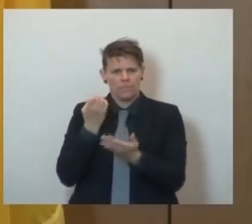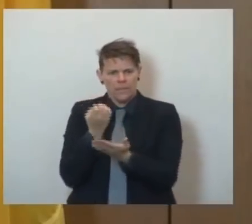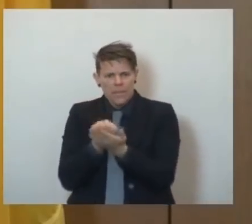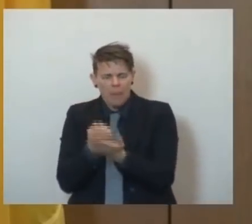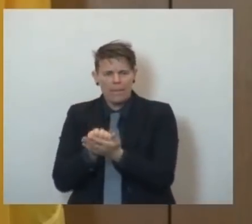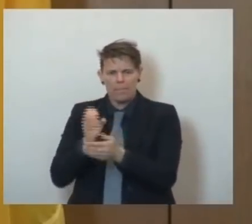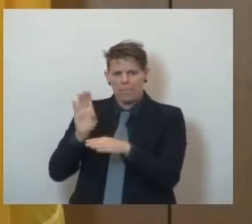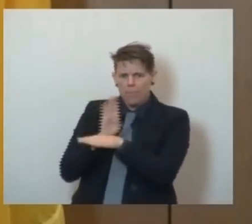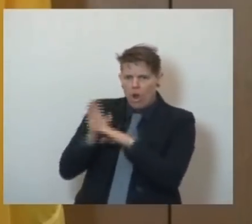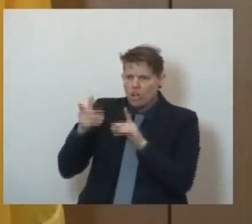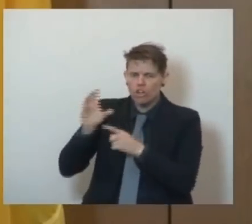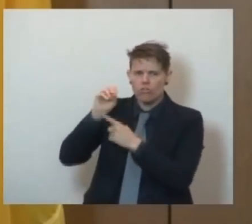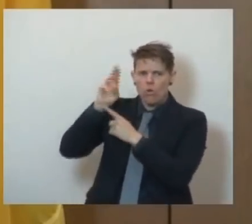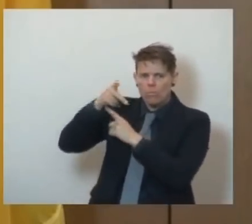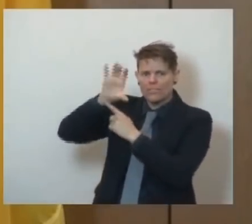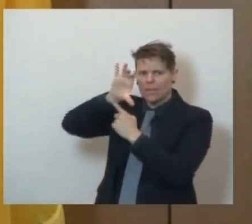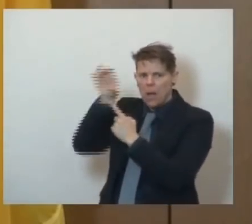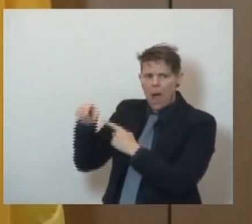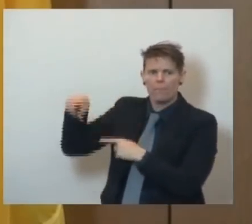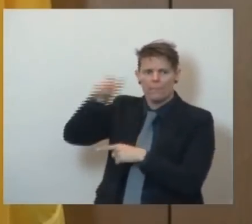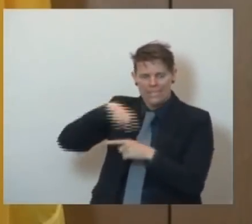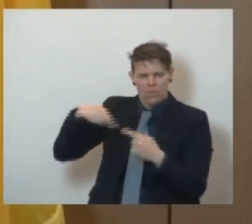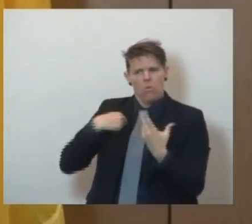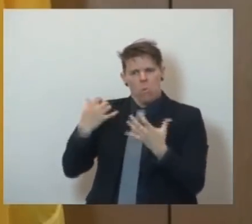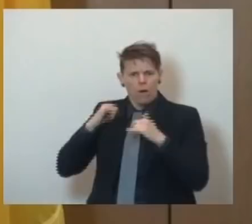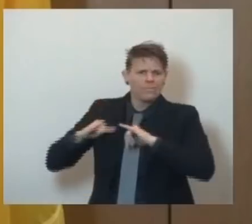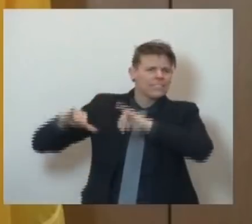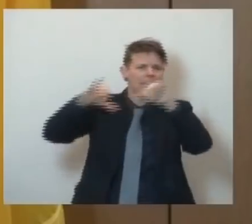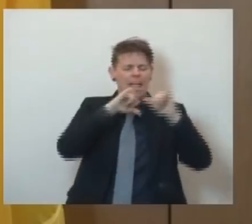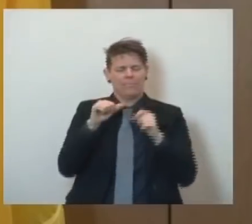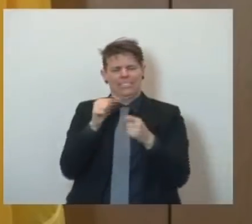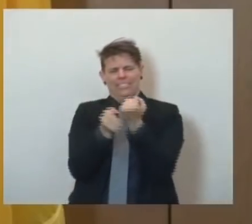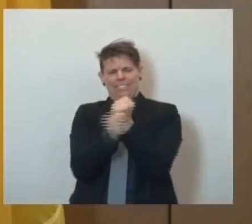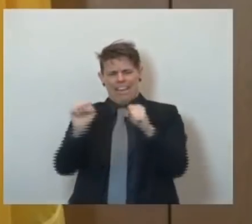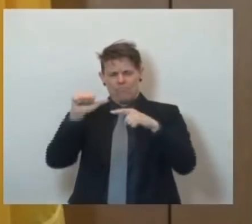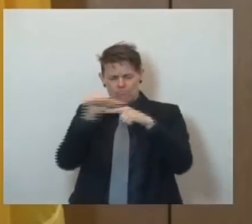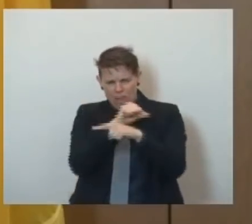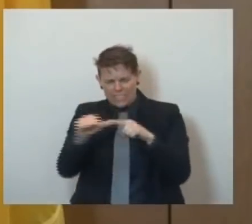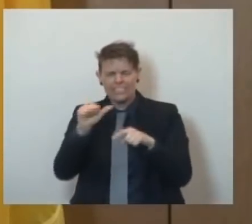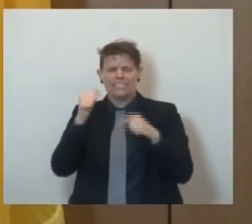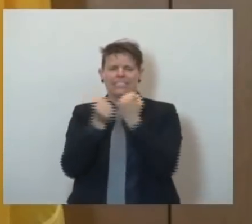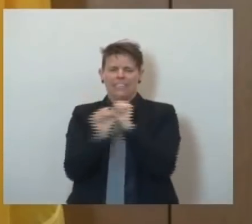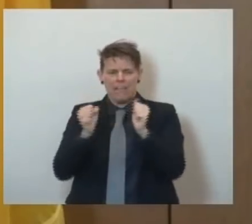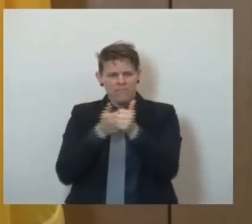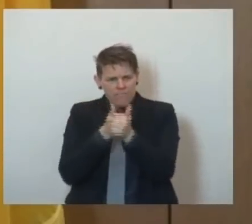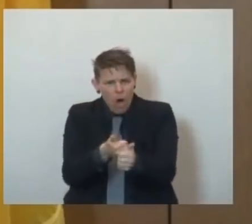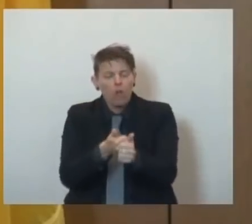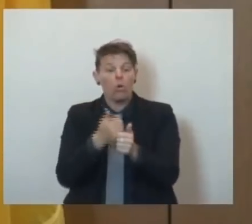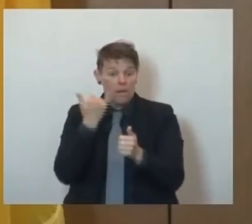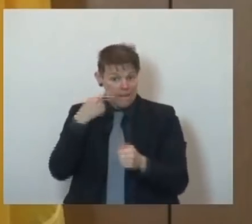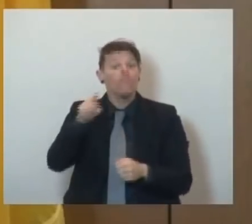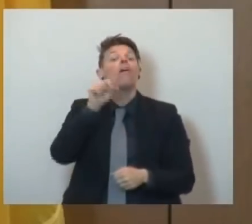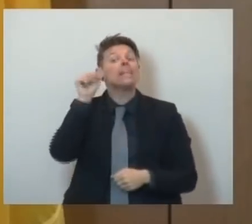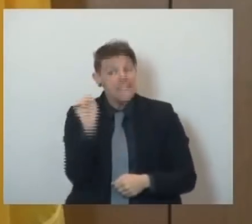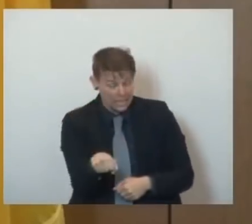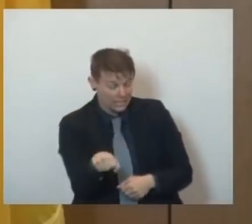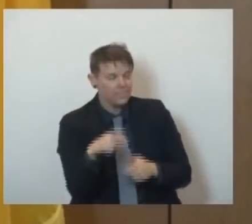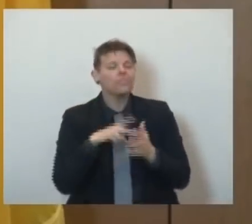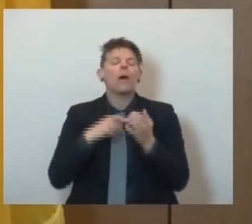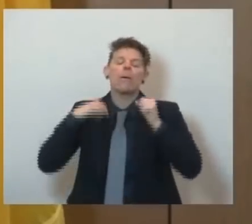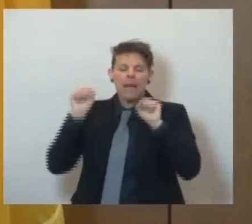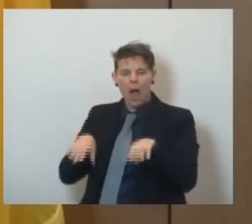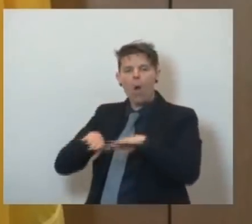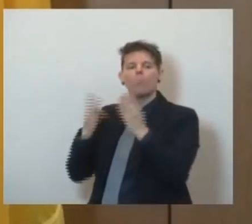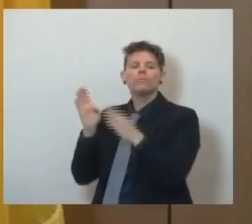them good, safe practices and criteria so that they can open up again, and they're not part of a public health problem.